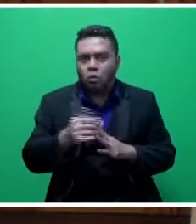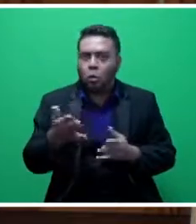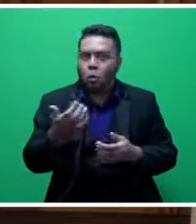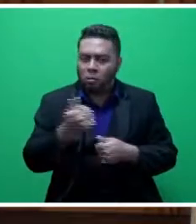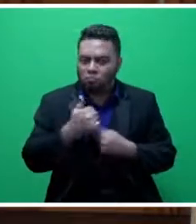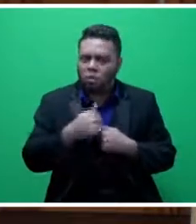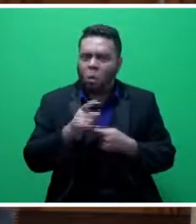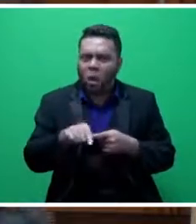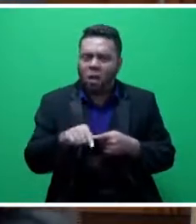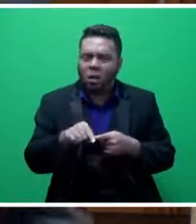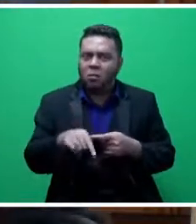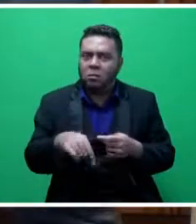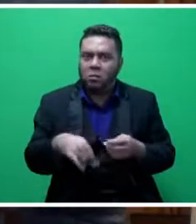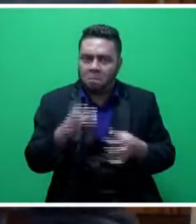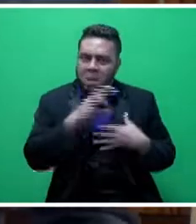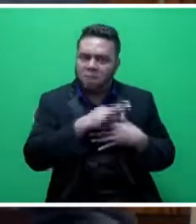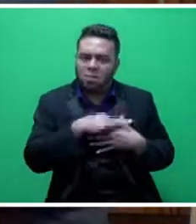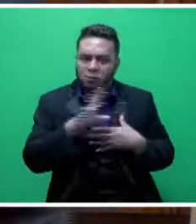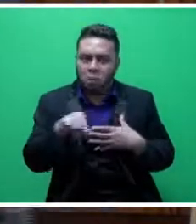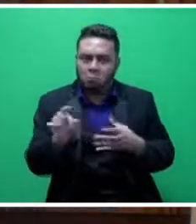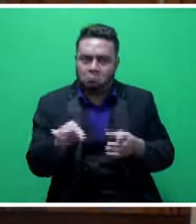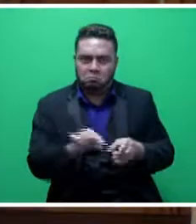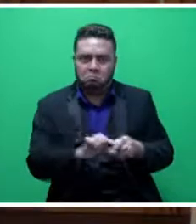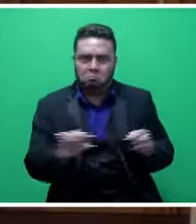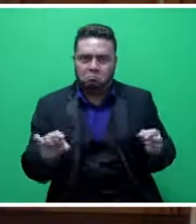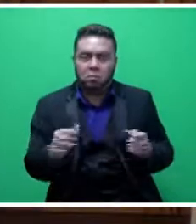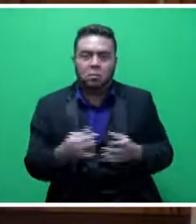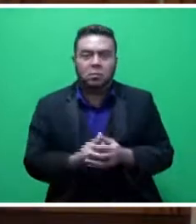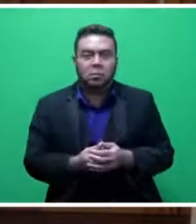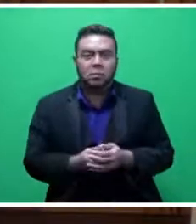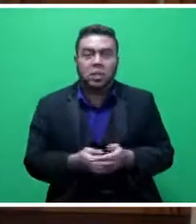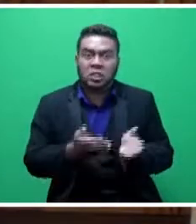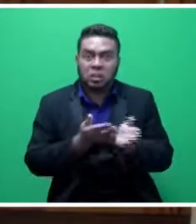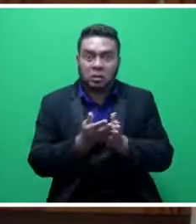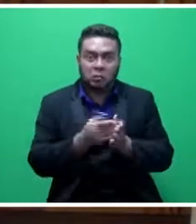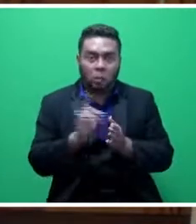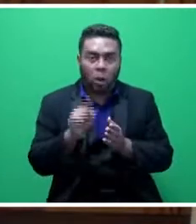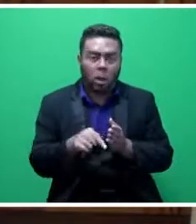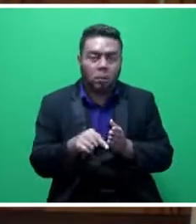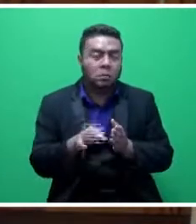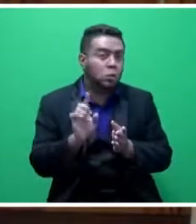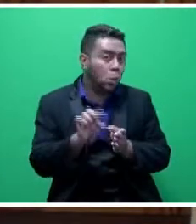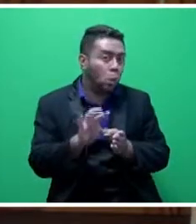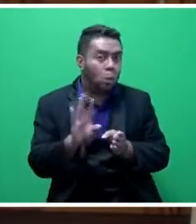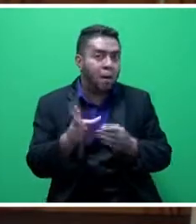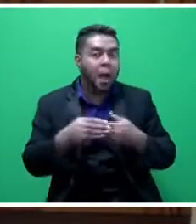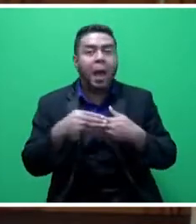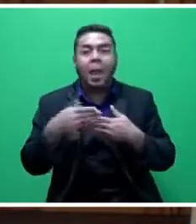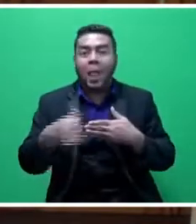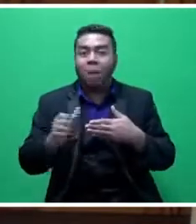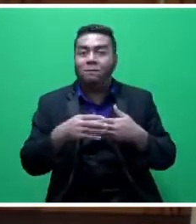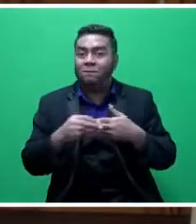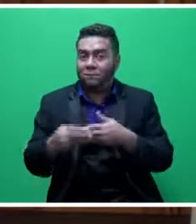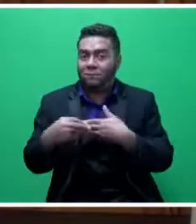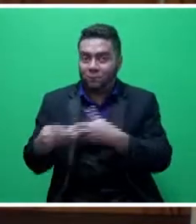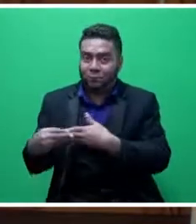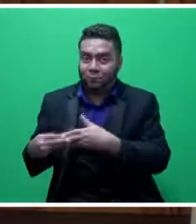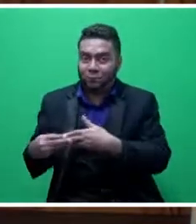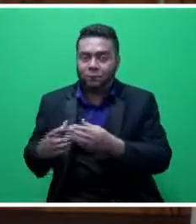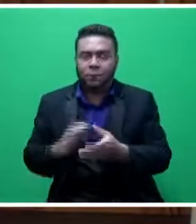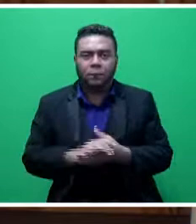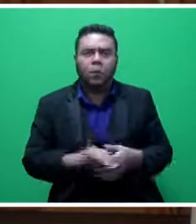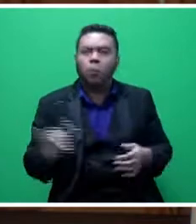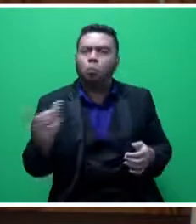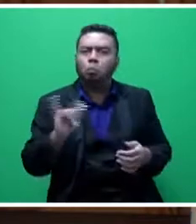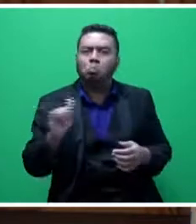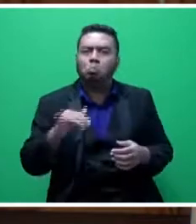product. So this amendment, Mr. Speaker, sir, seeks to allow that flexibility to our